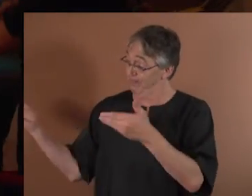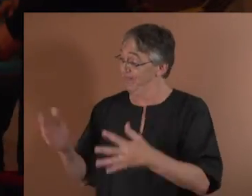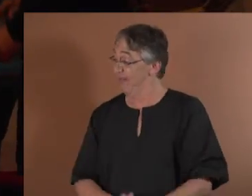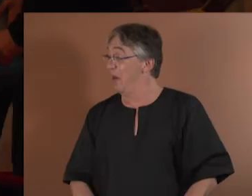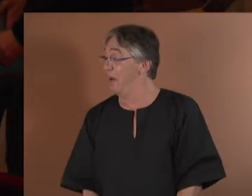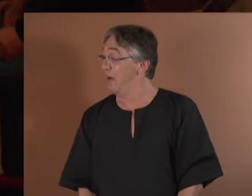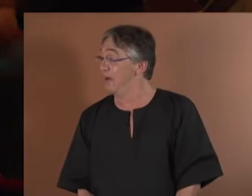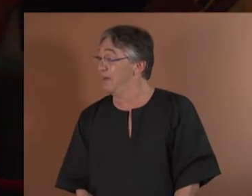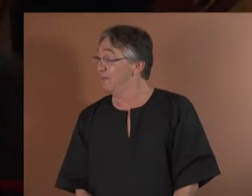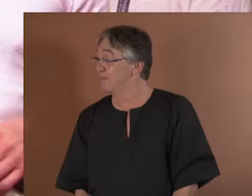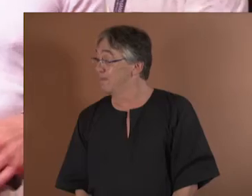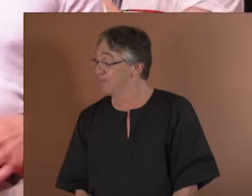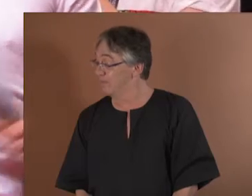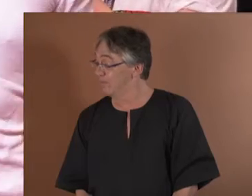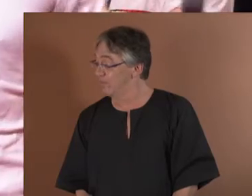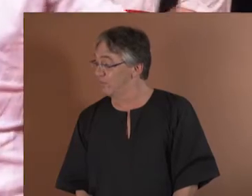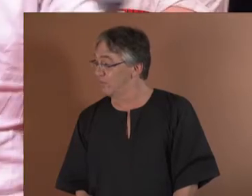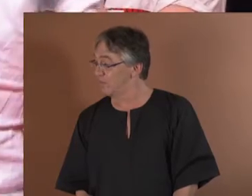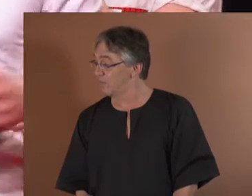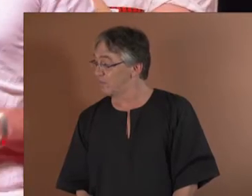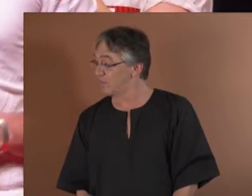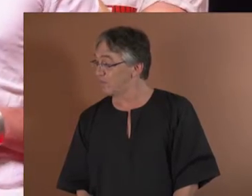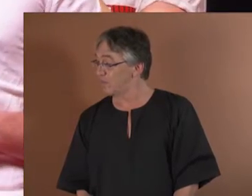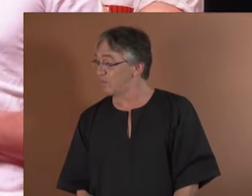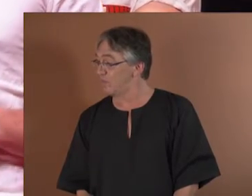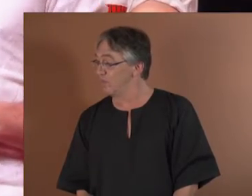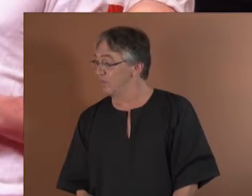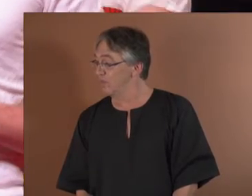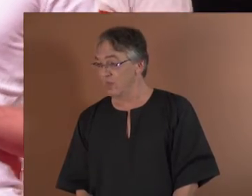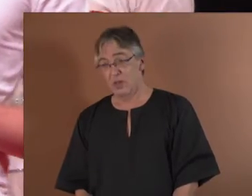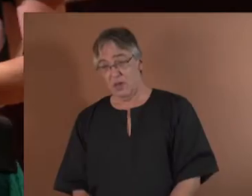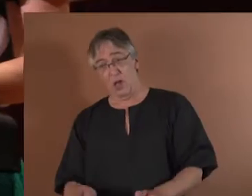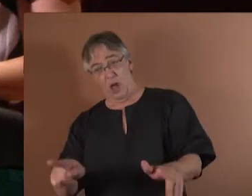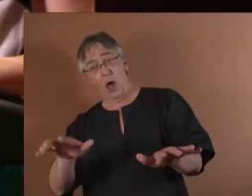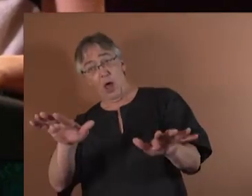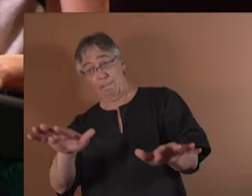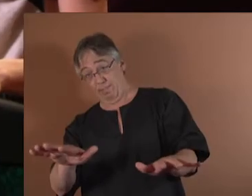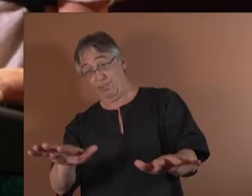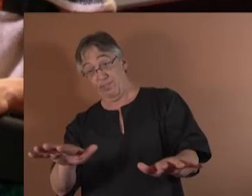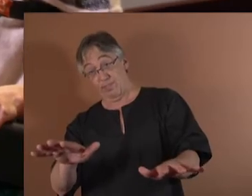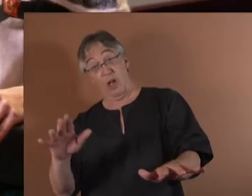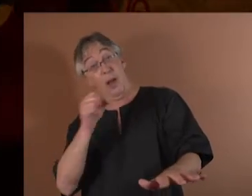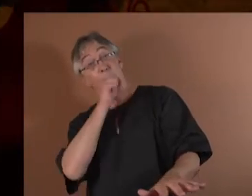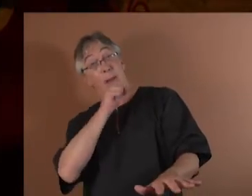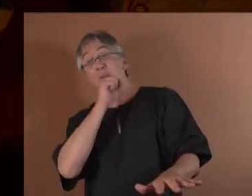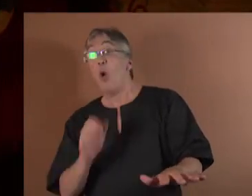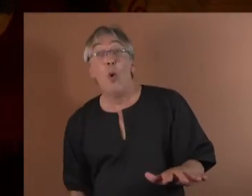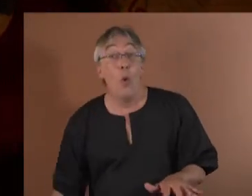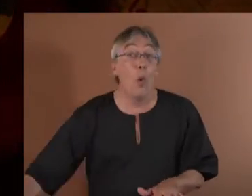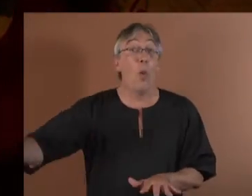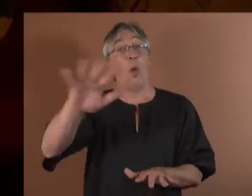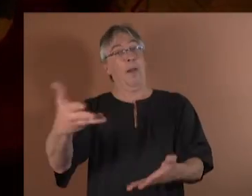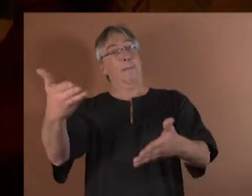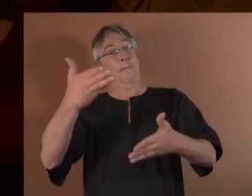Okay. That's enough. They didn't get the ice creams to you yet. All right. Ladies and gentlemen, everybody gets an icon